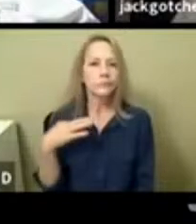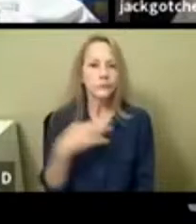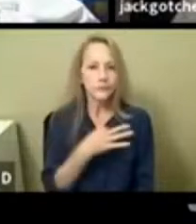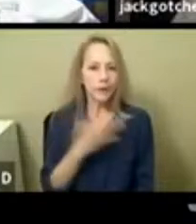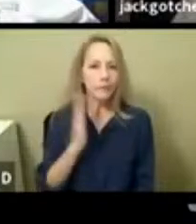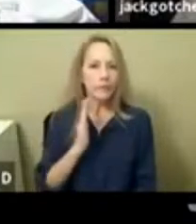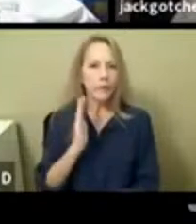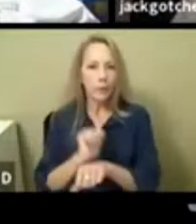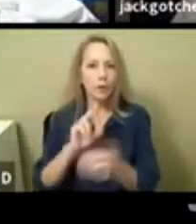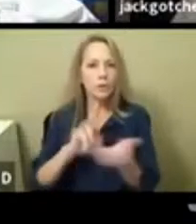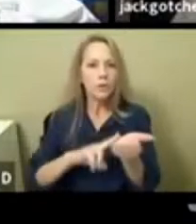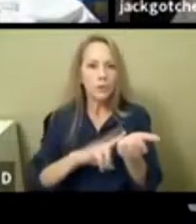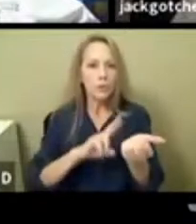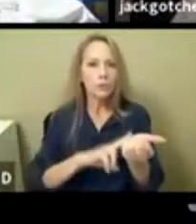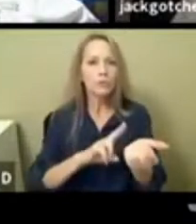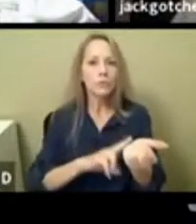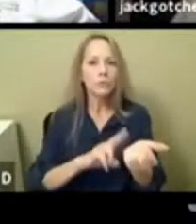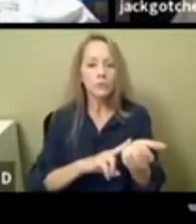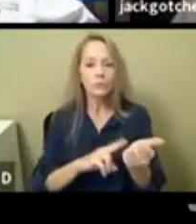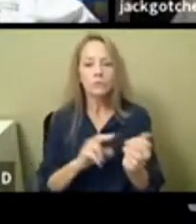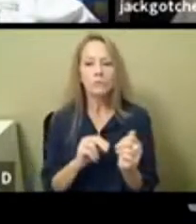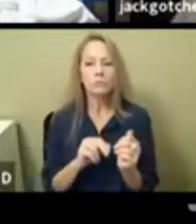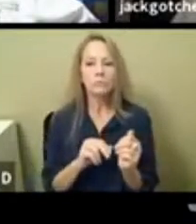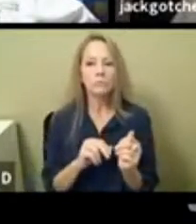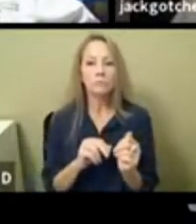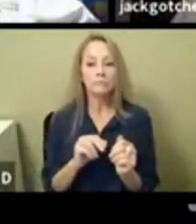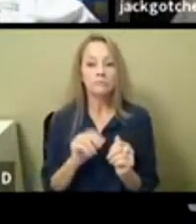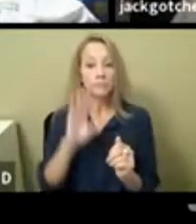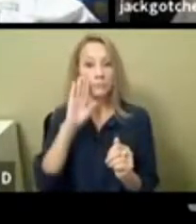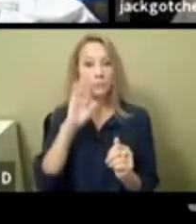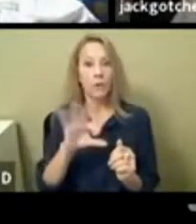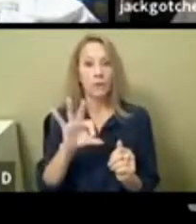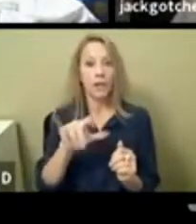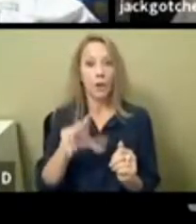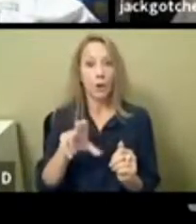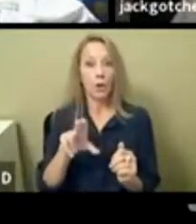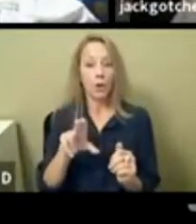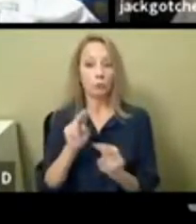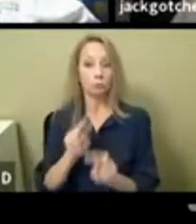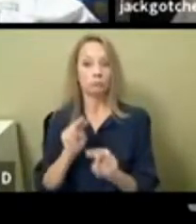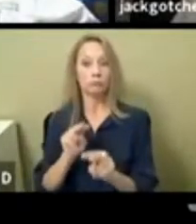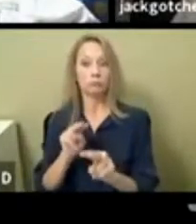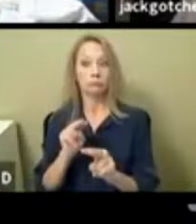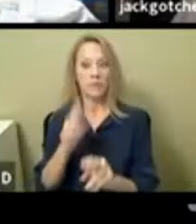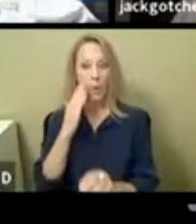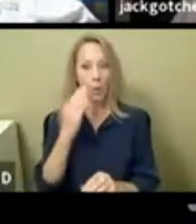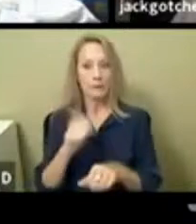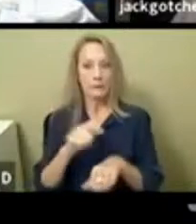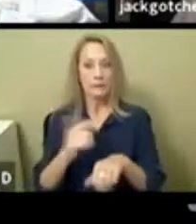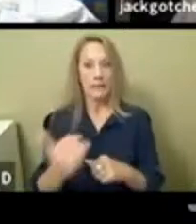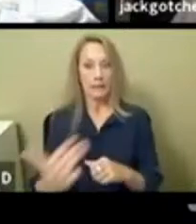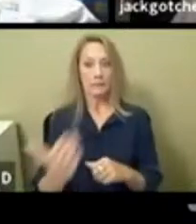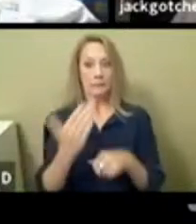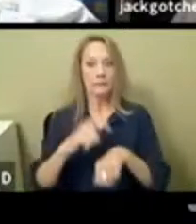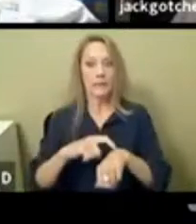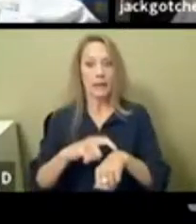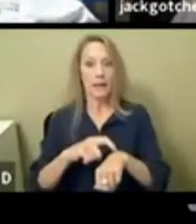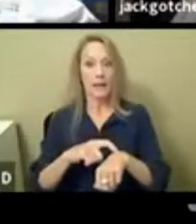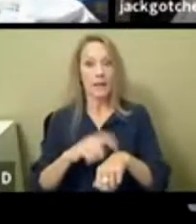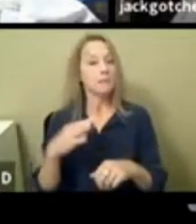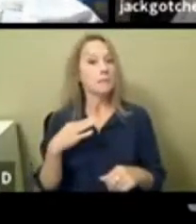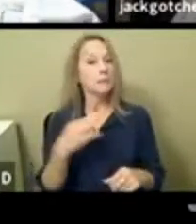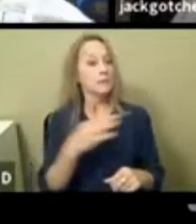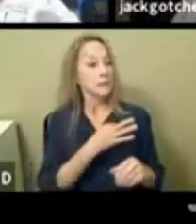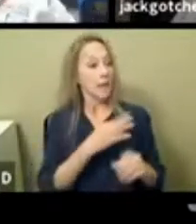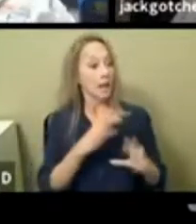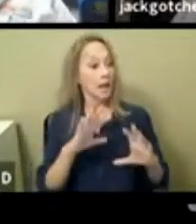hospital, anticipating flu season. So the reality is, in terms of why staffing is such